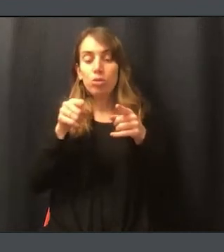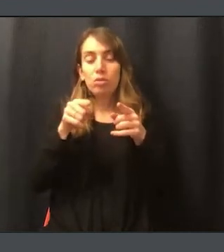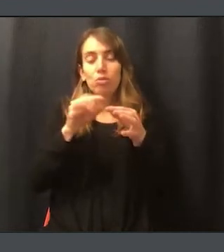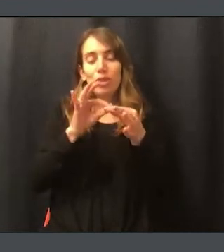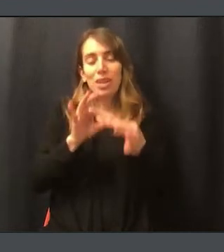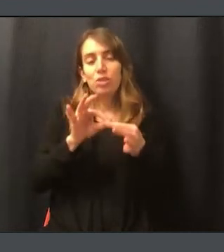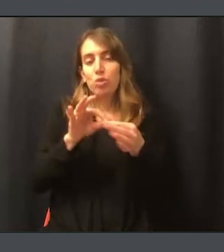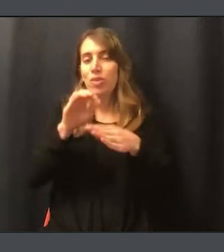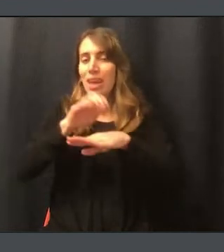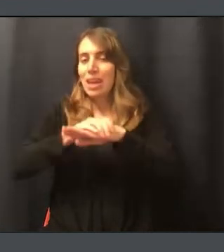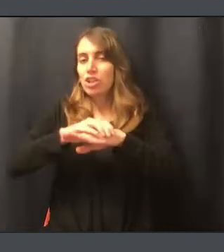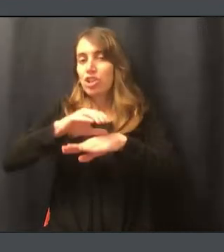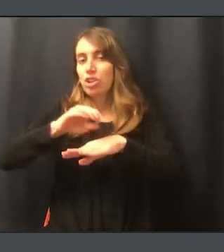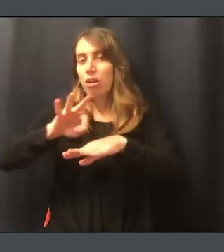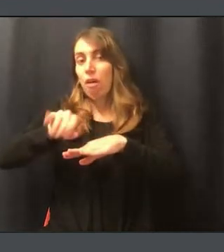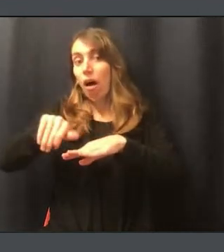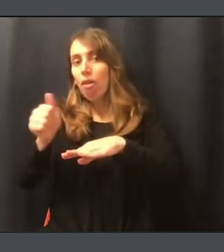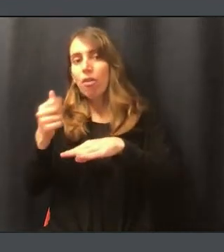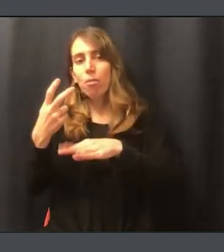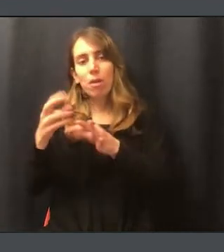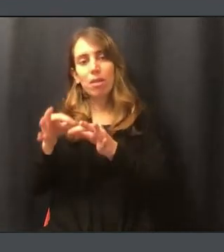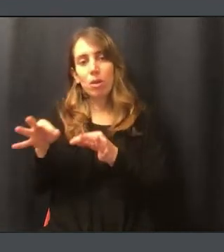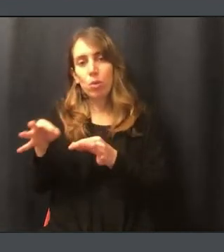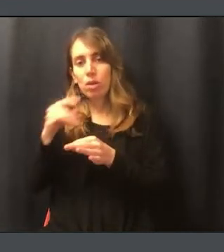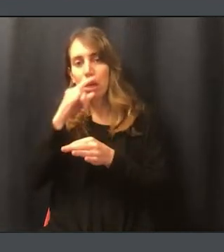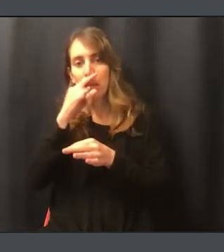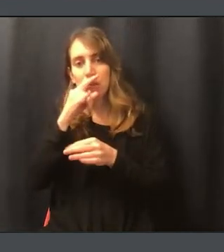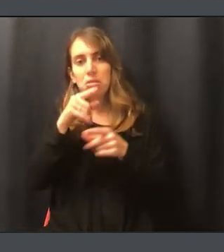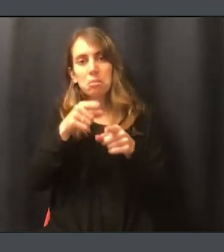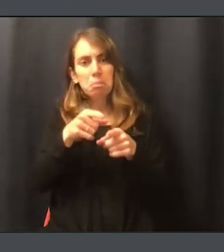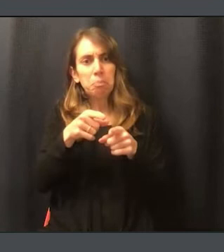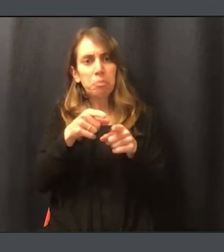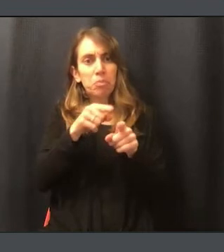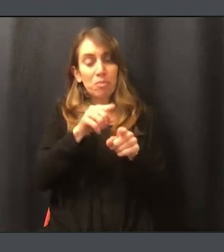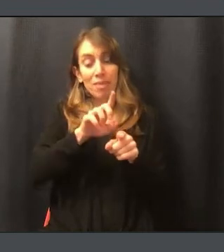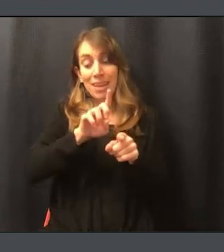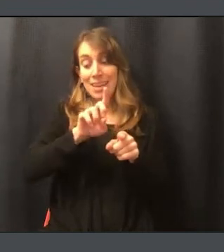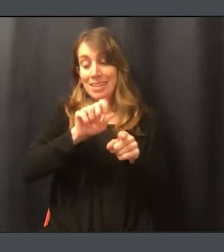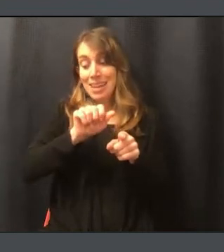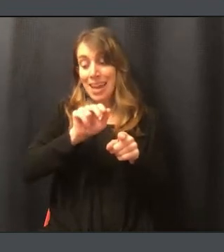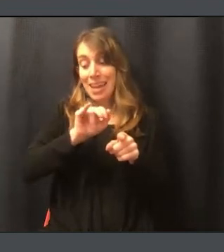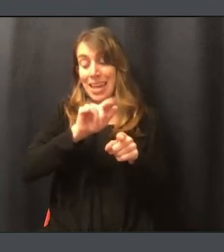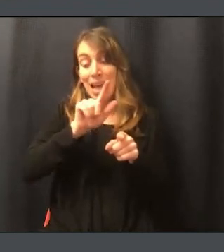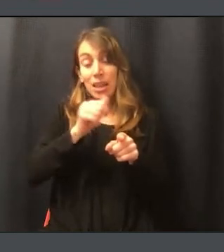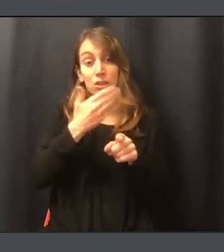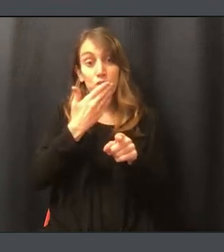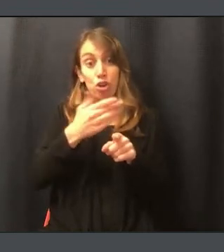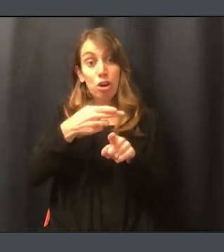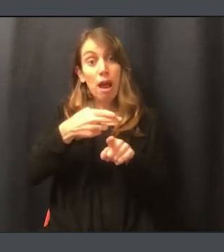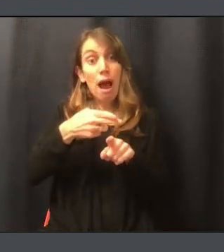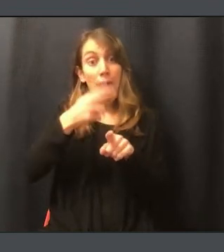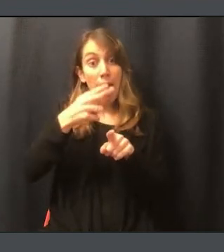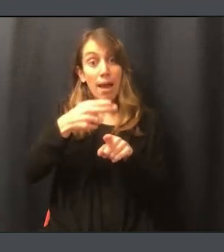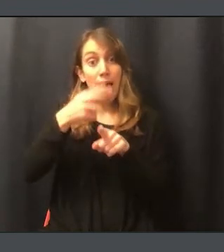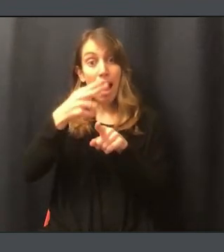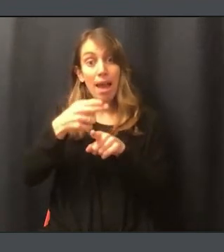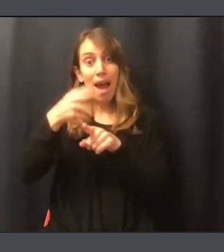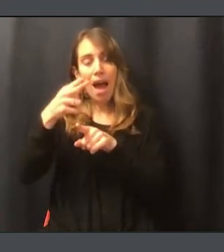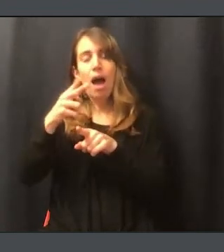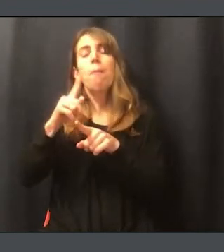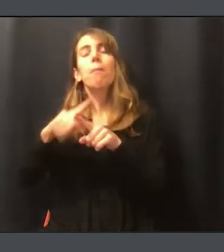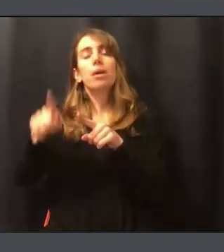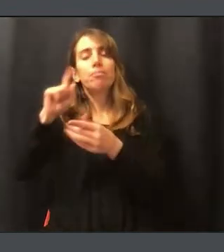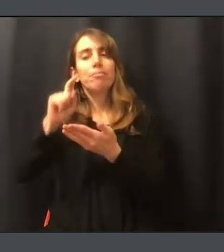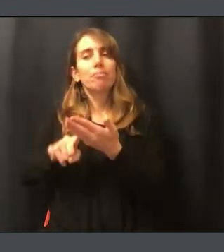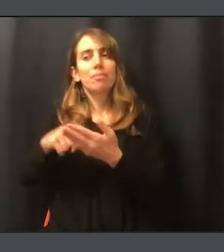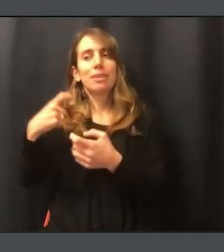English of other bilingual kids. Seems pretty good on everything. She's even high. She's above average in her speaking rate, but her Spanish